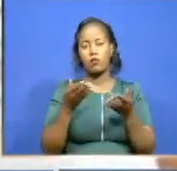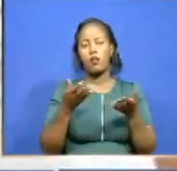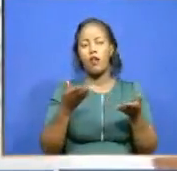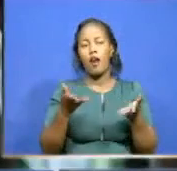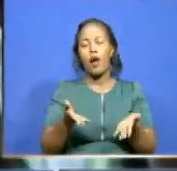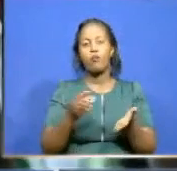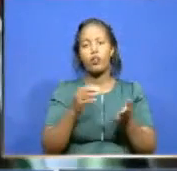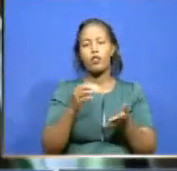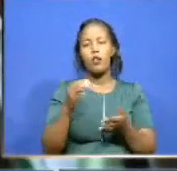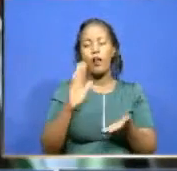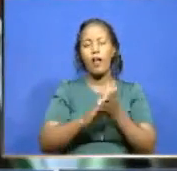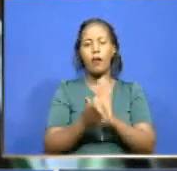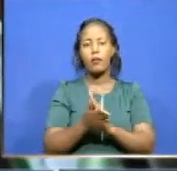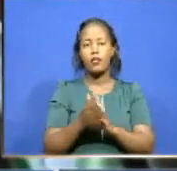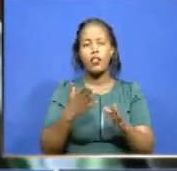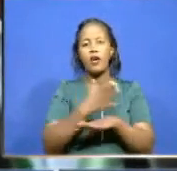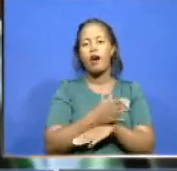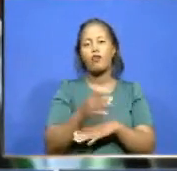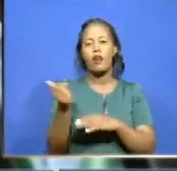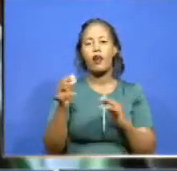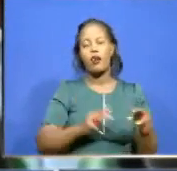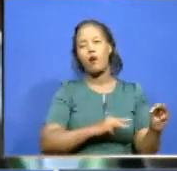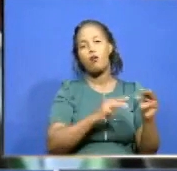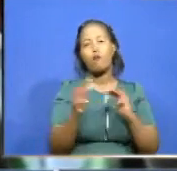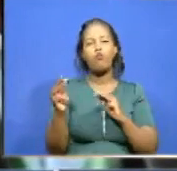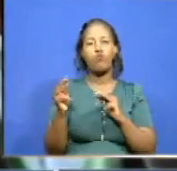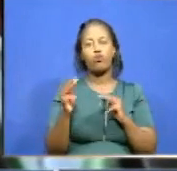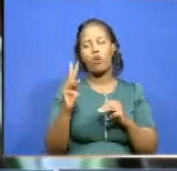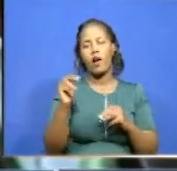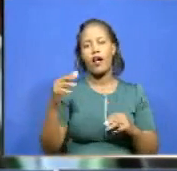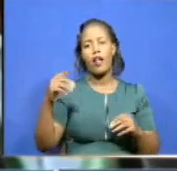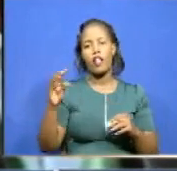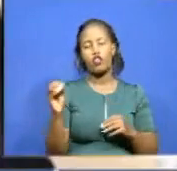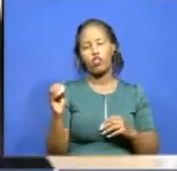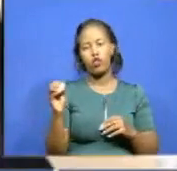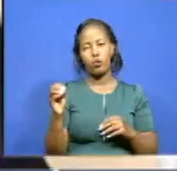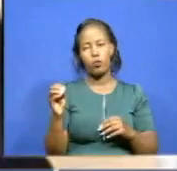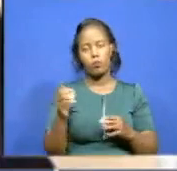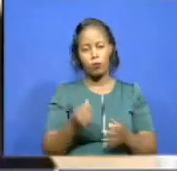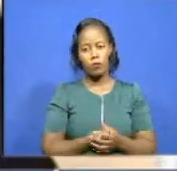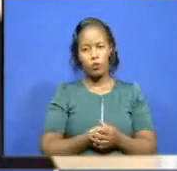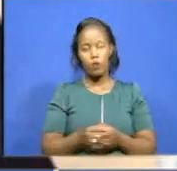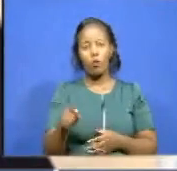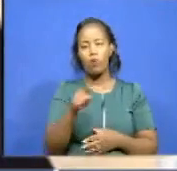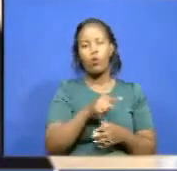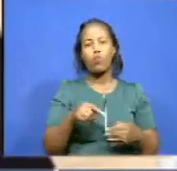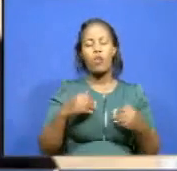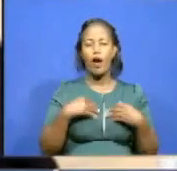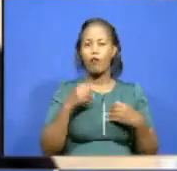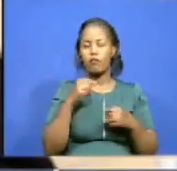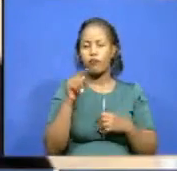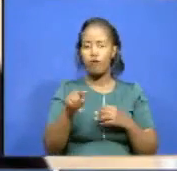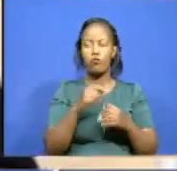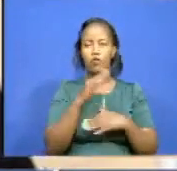Njenga Kahiru moved to Maliasili, a non-governmental organization. Particular changes we have